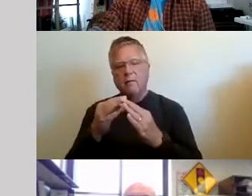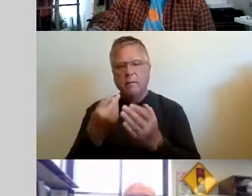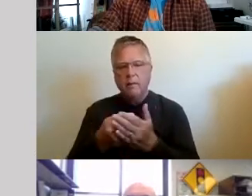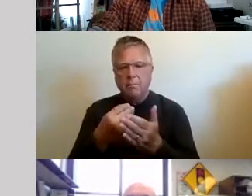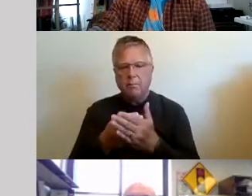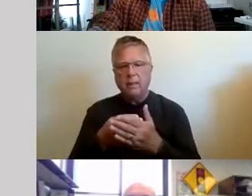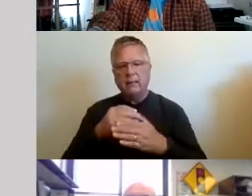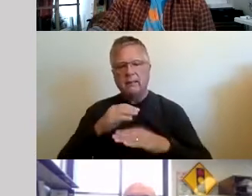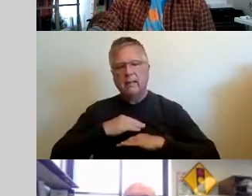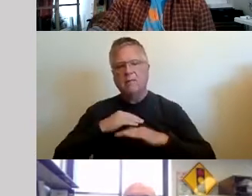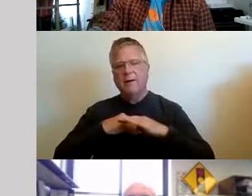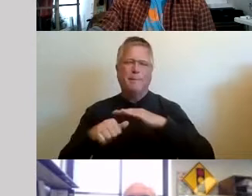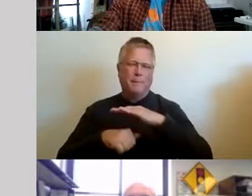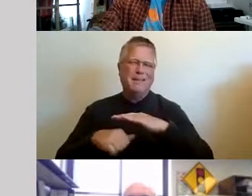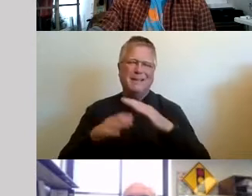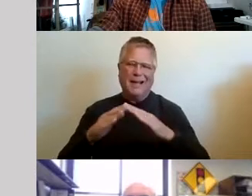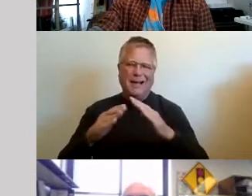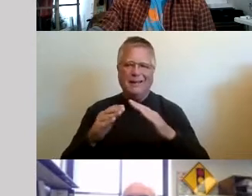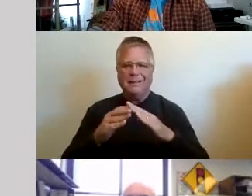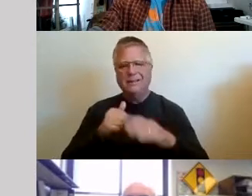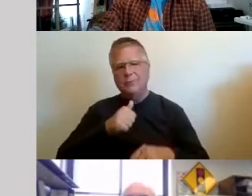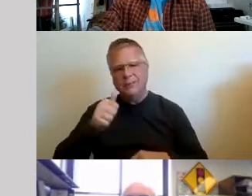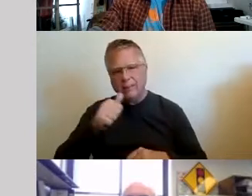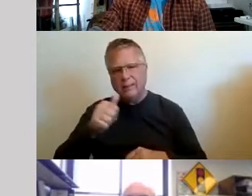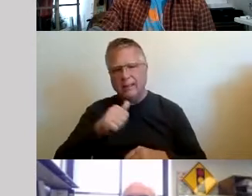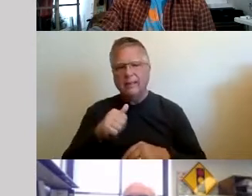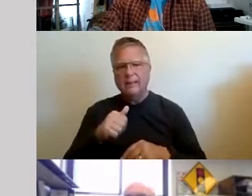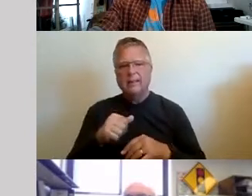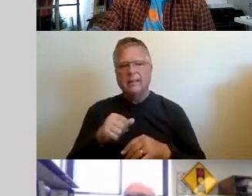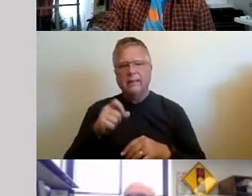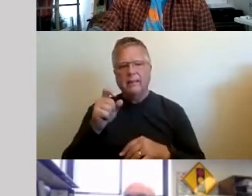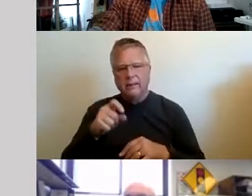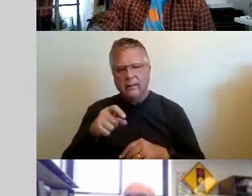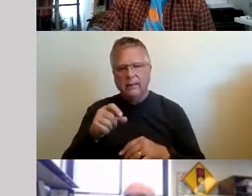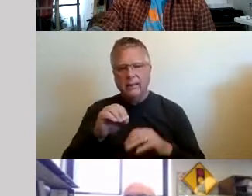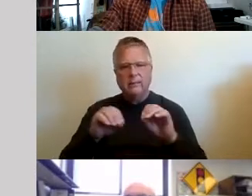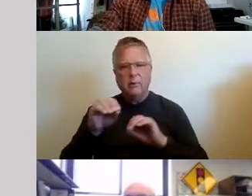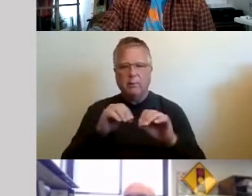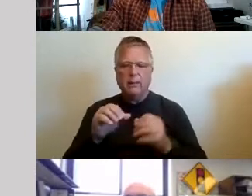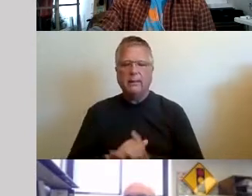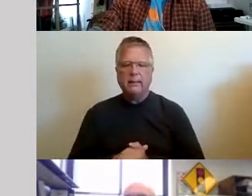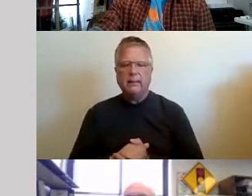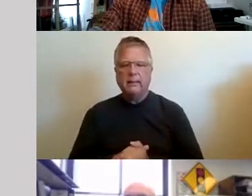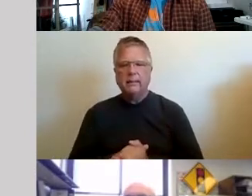housing, transportation, and energy need. As a city, we are at this moment is a